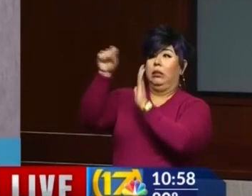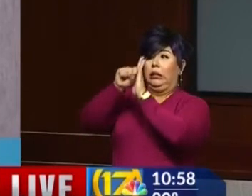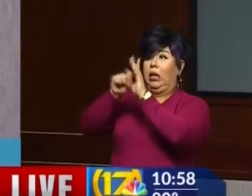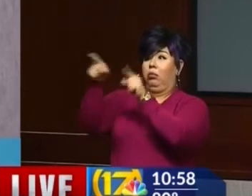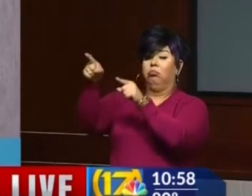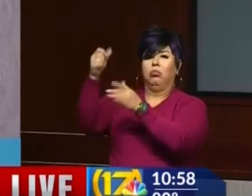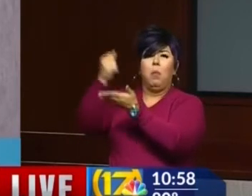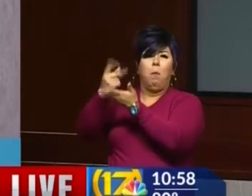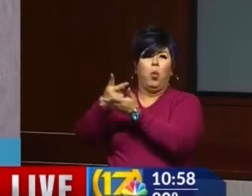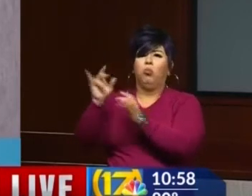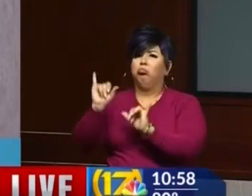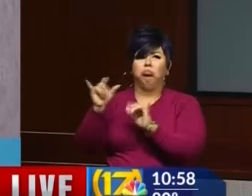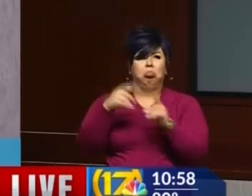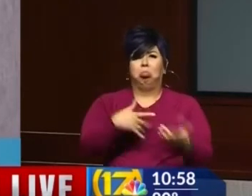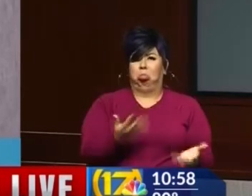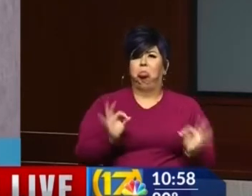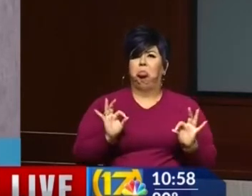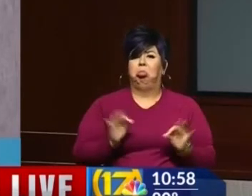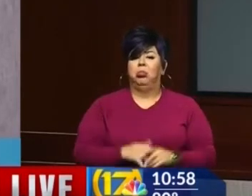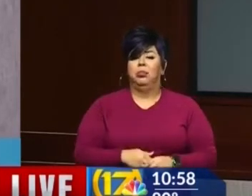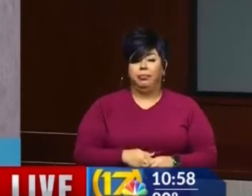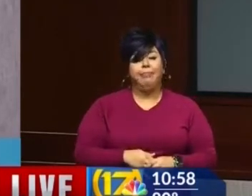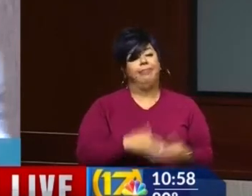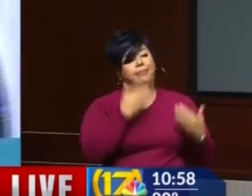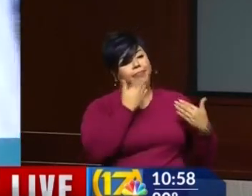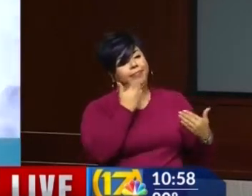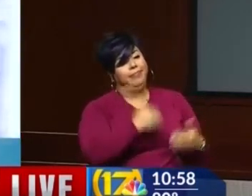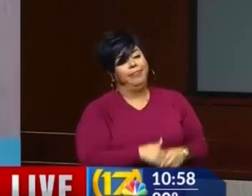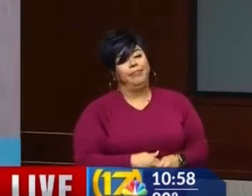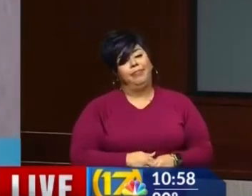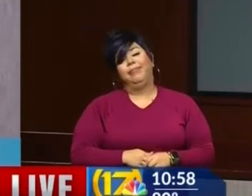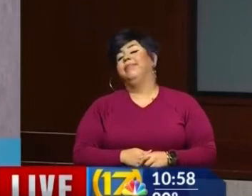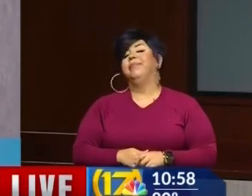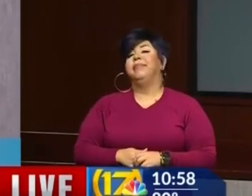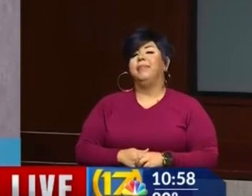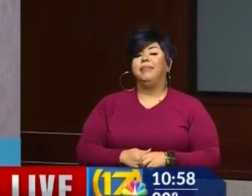state. All right, thanks so much.